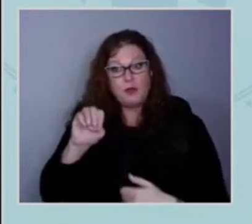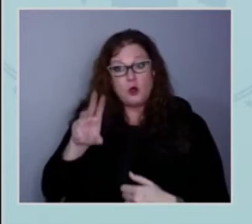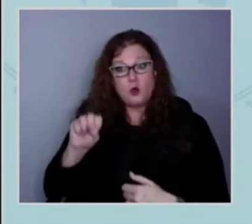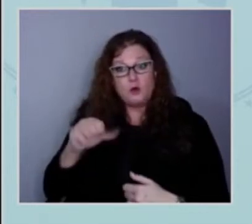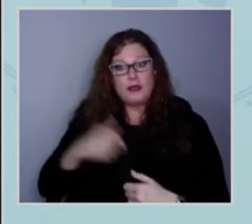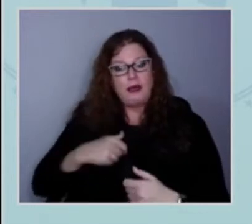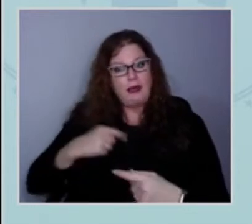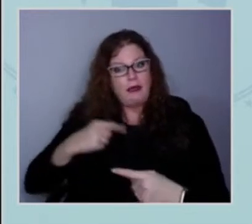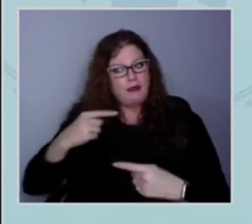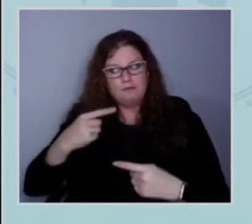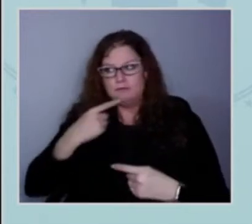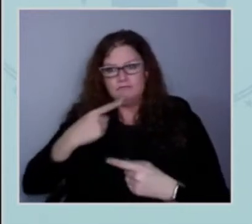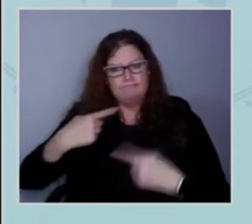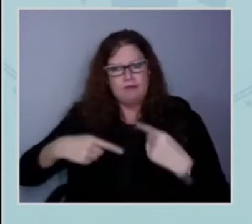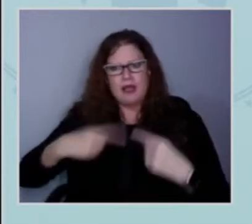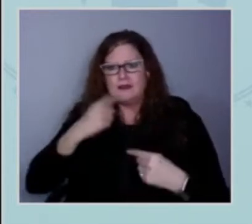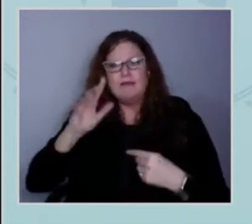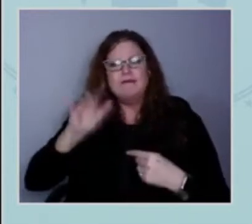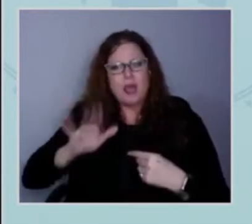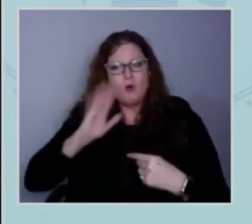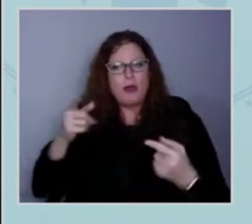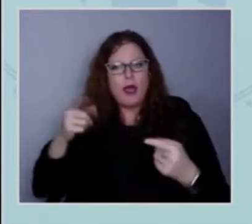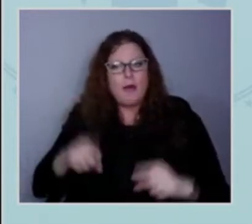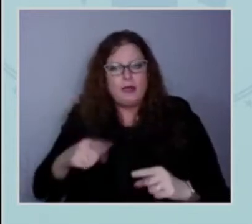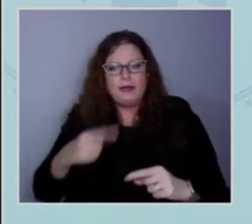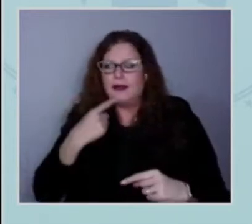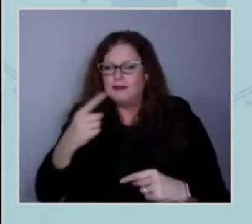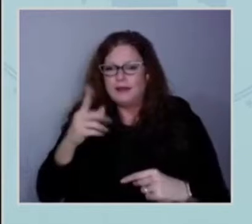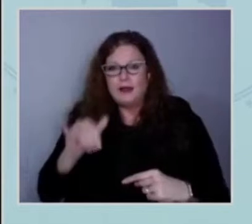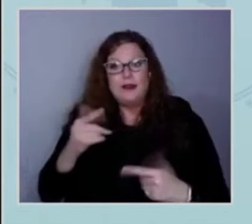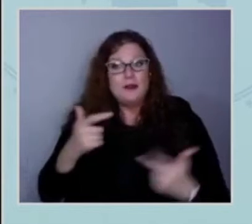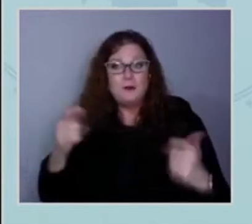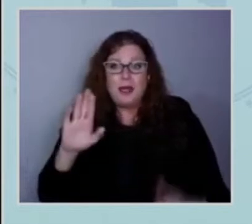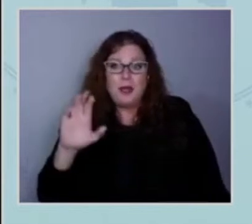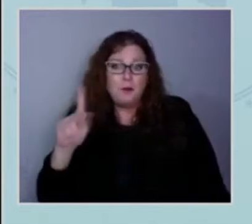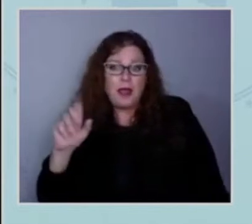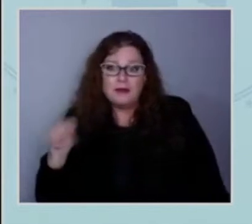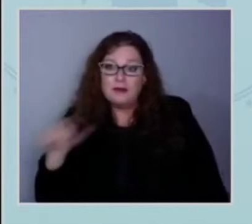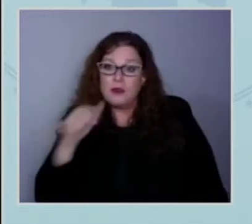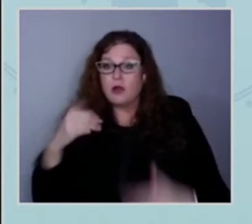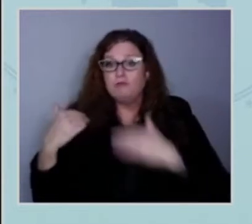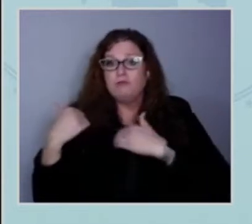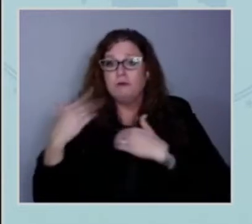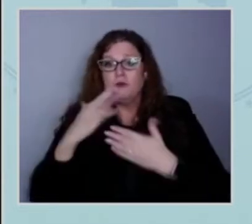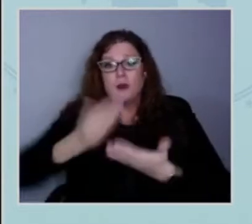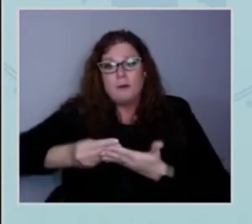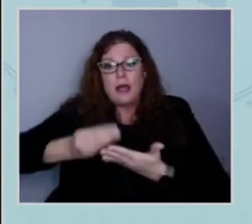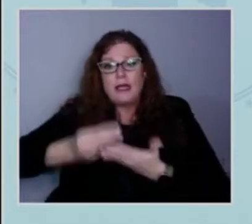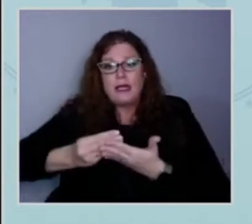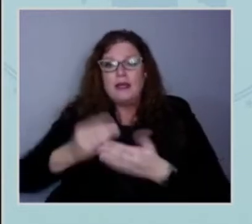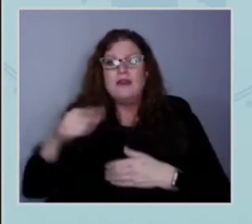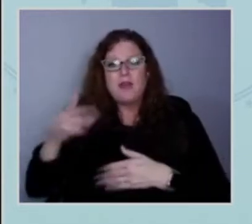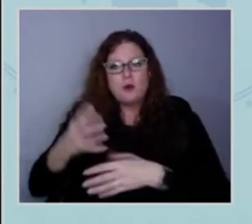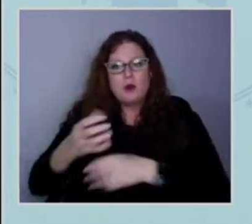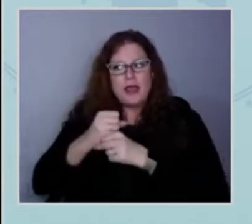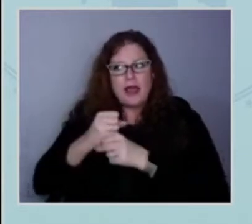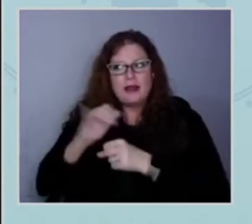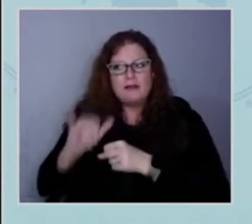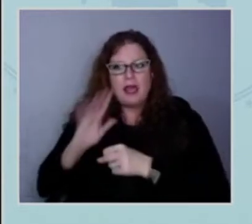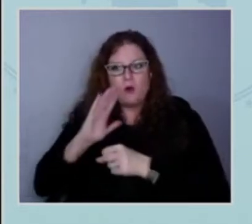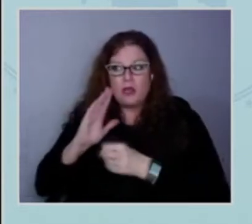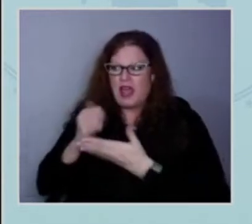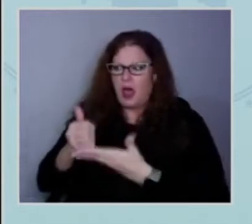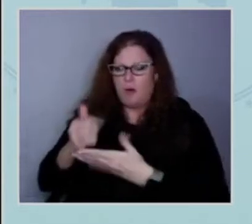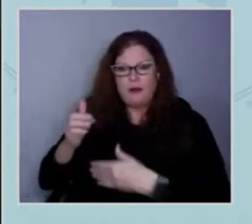you seem to be attuned with what's going on in the news, I argued that that was going to happen because the big banks, even though they